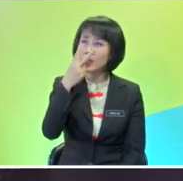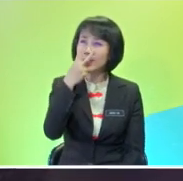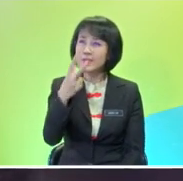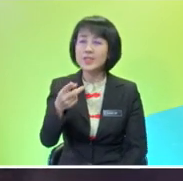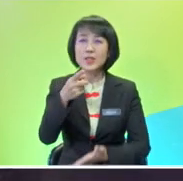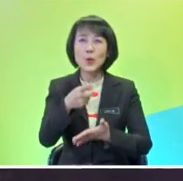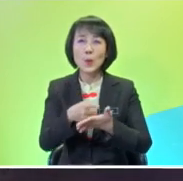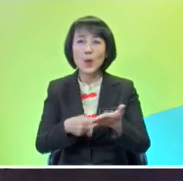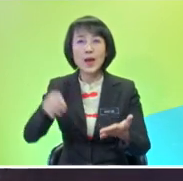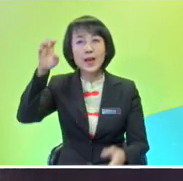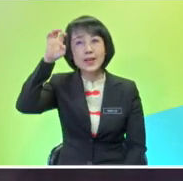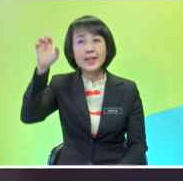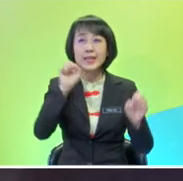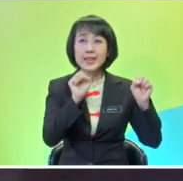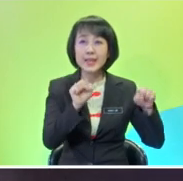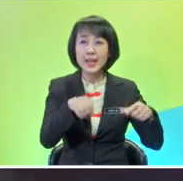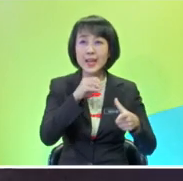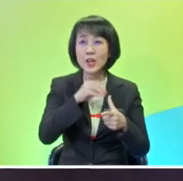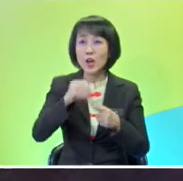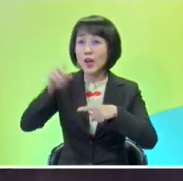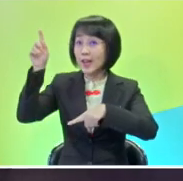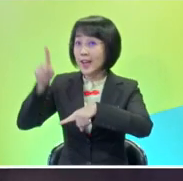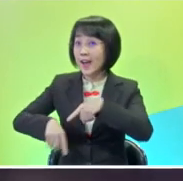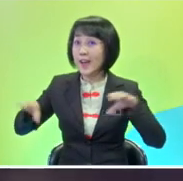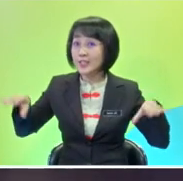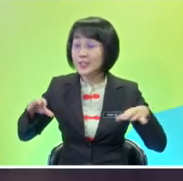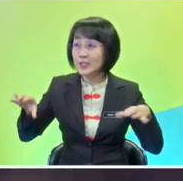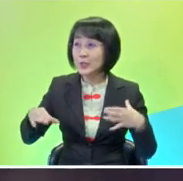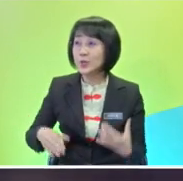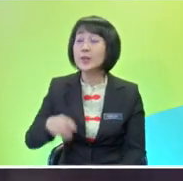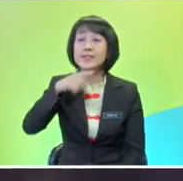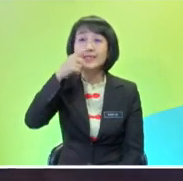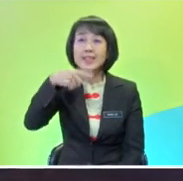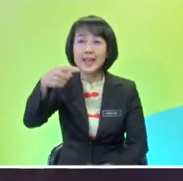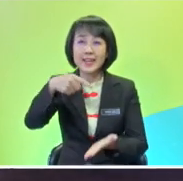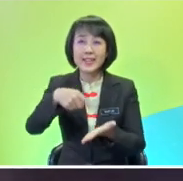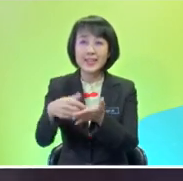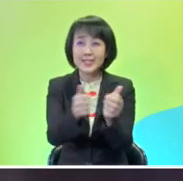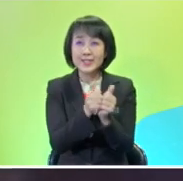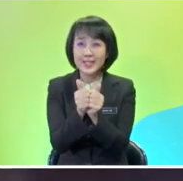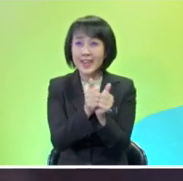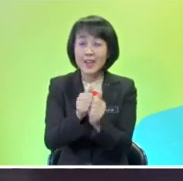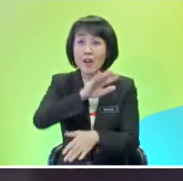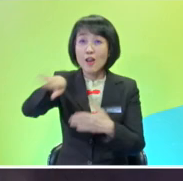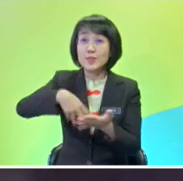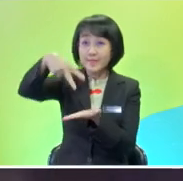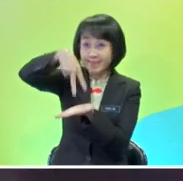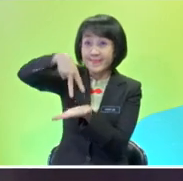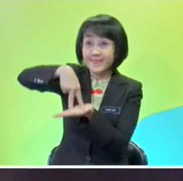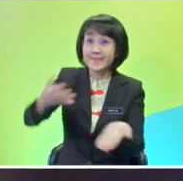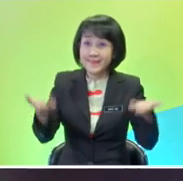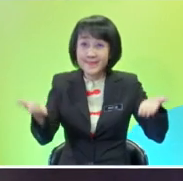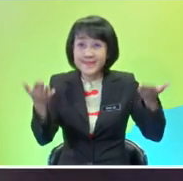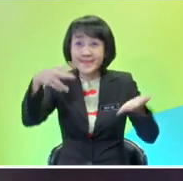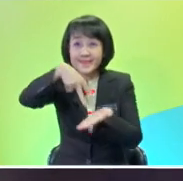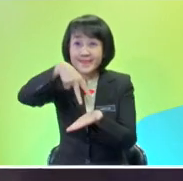do, we are going to say this together. Okay, so if you are ready, all of you can stand up to your feet. Okay.